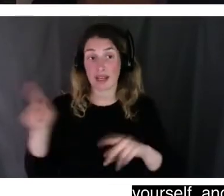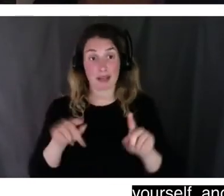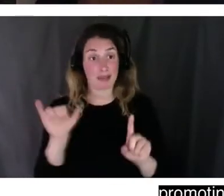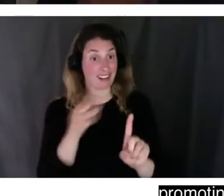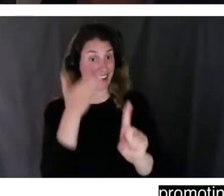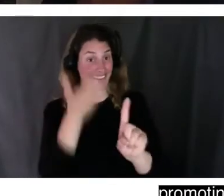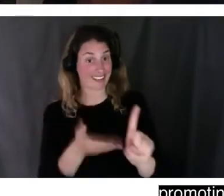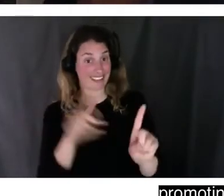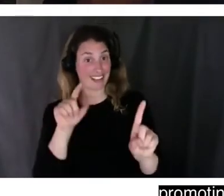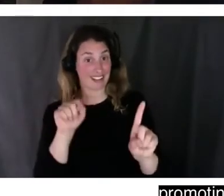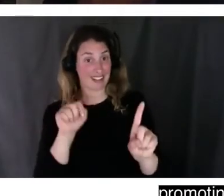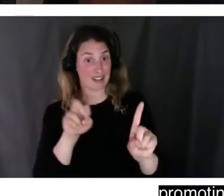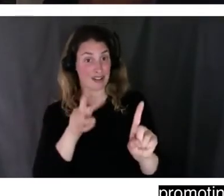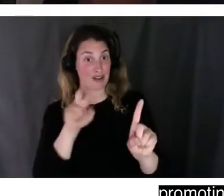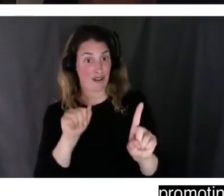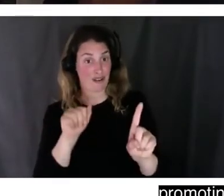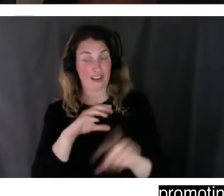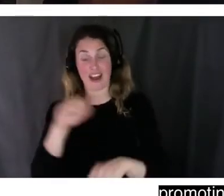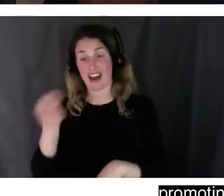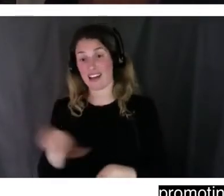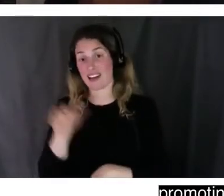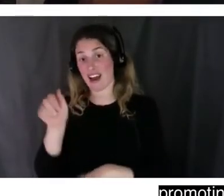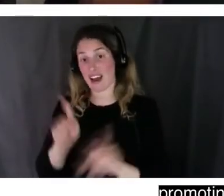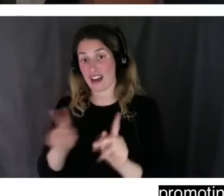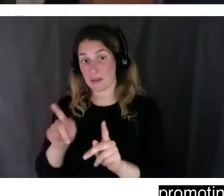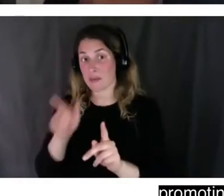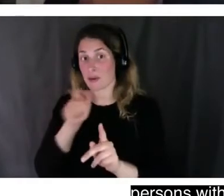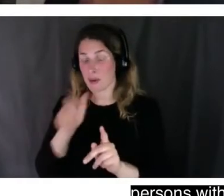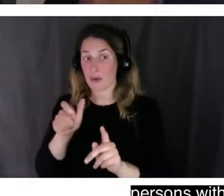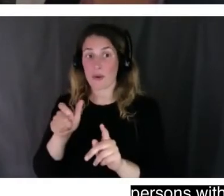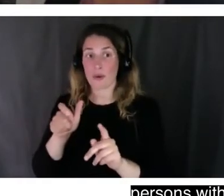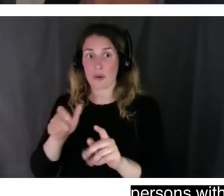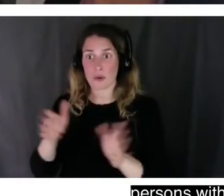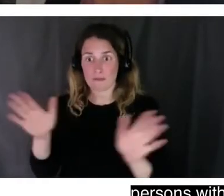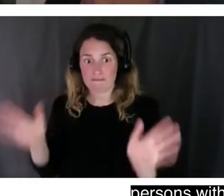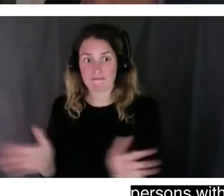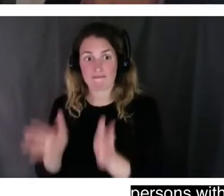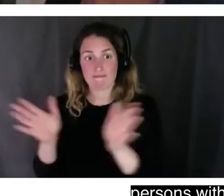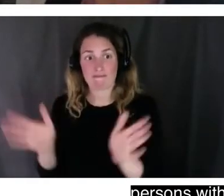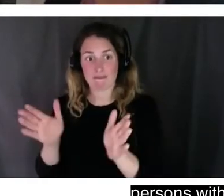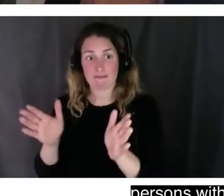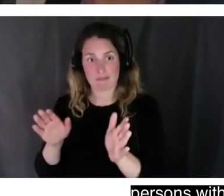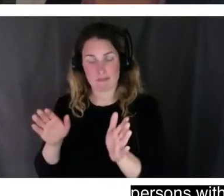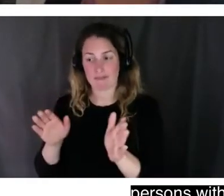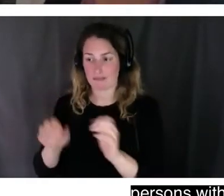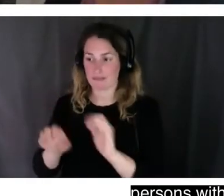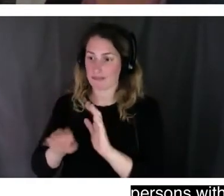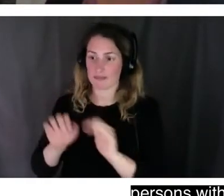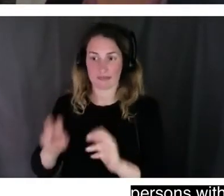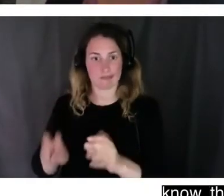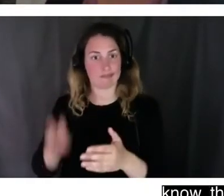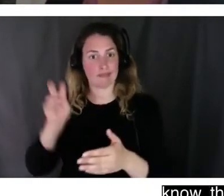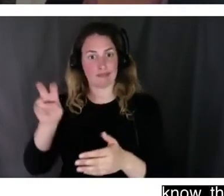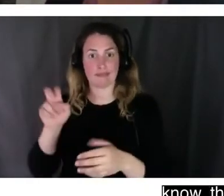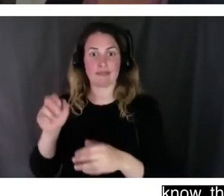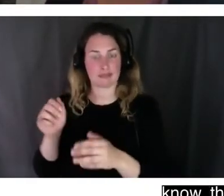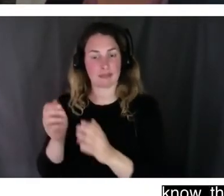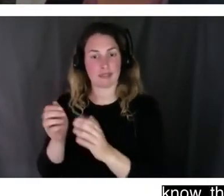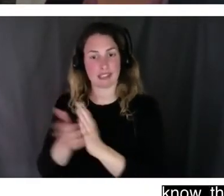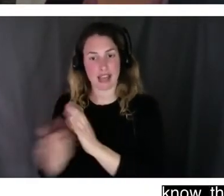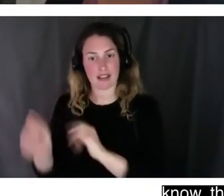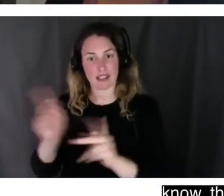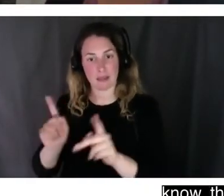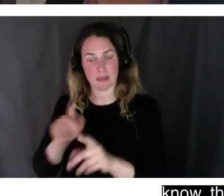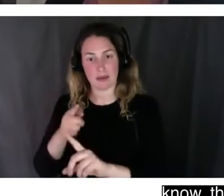in business of promoting, talent within the person with disabilities community. And there is